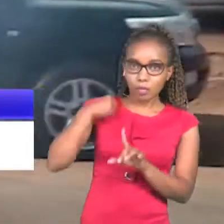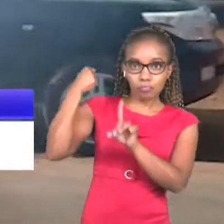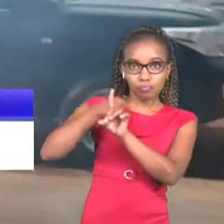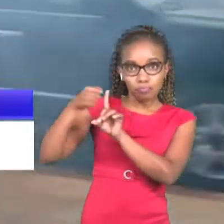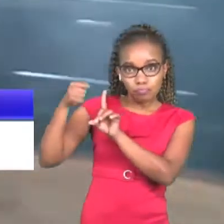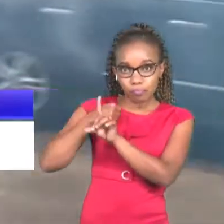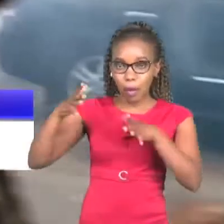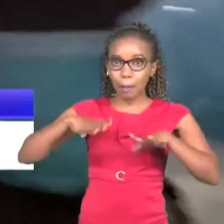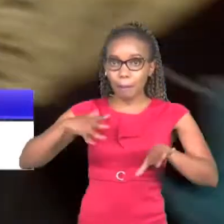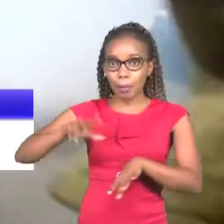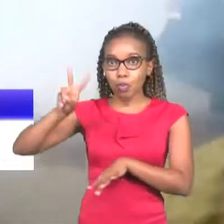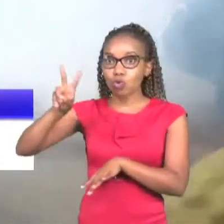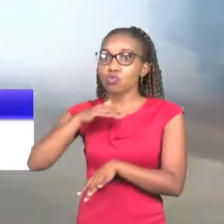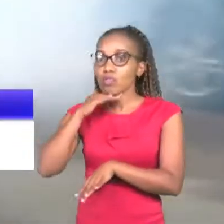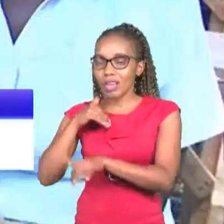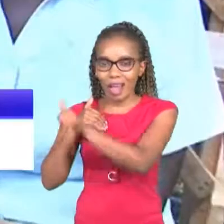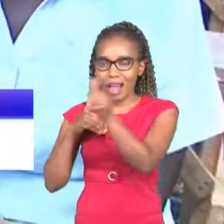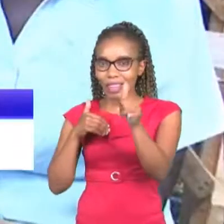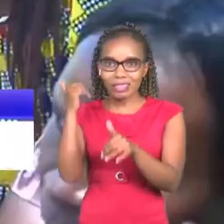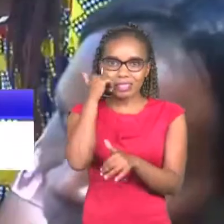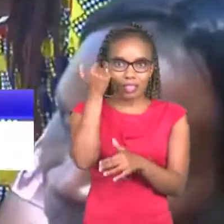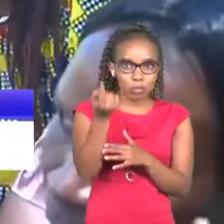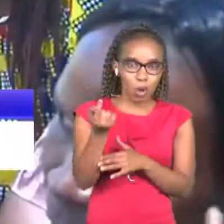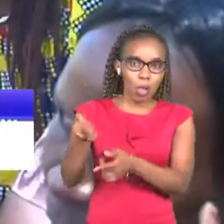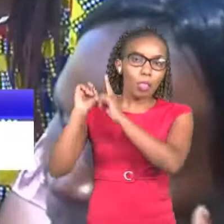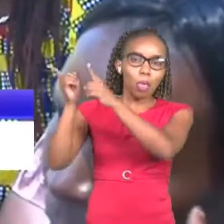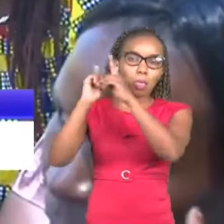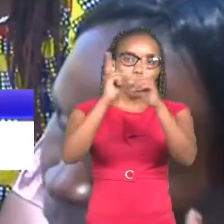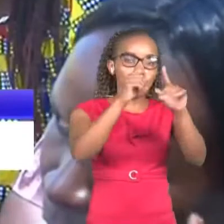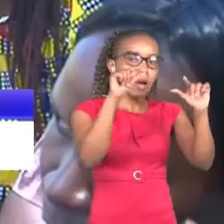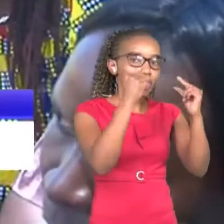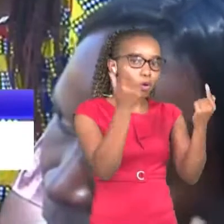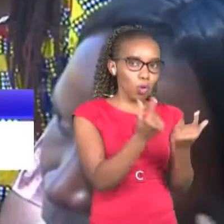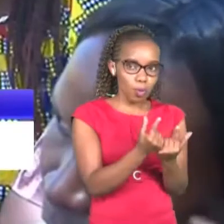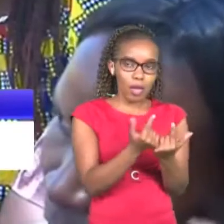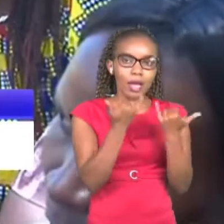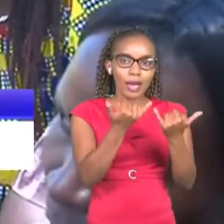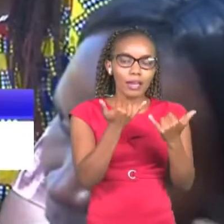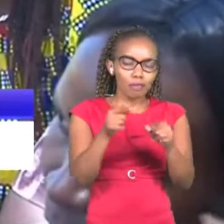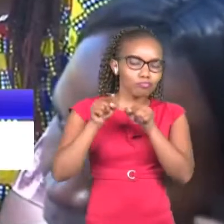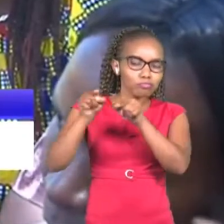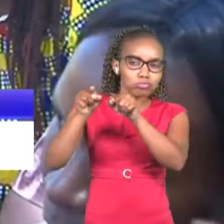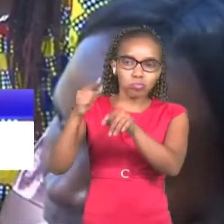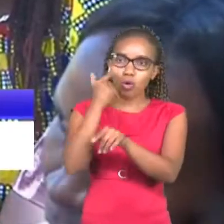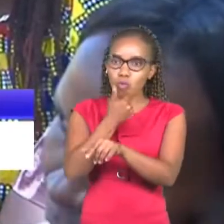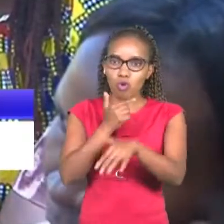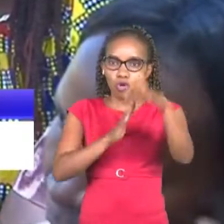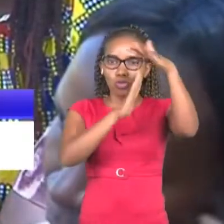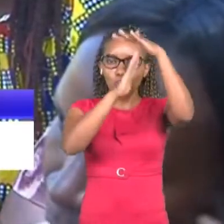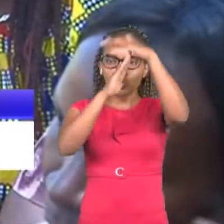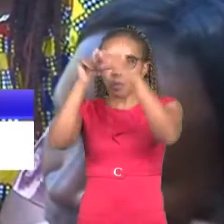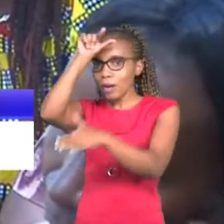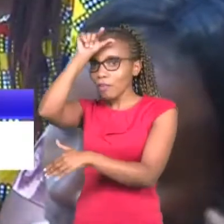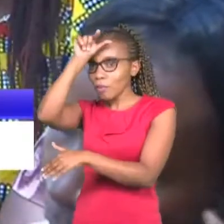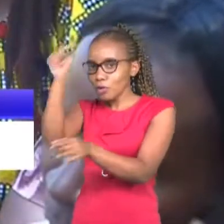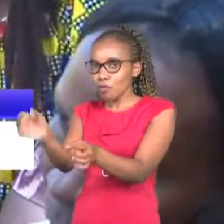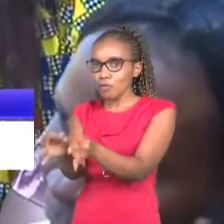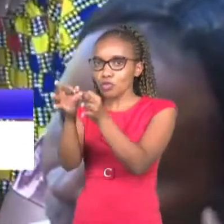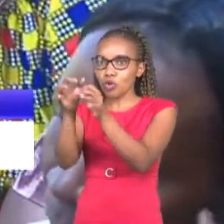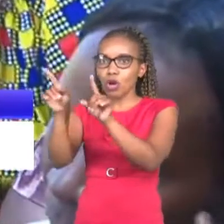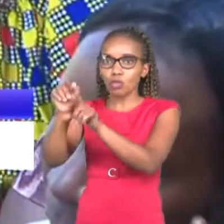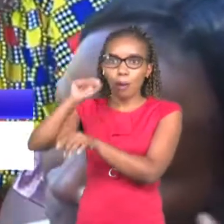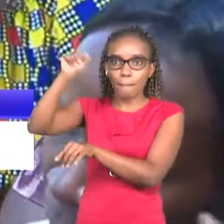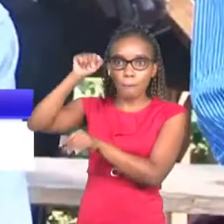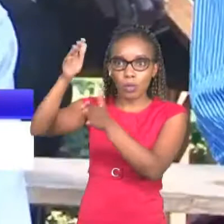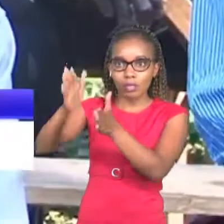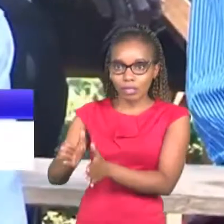dead and several others injured, the Tanga faction have come out pointing fingers at some top government officials and politicians